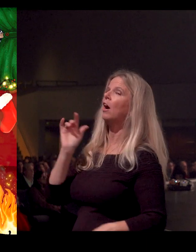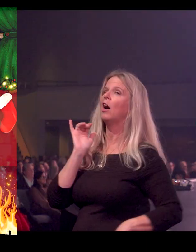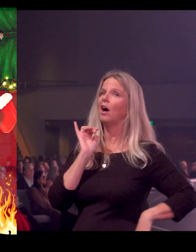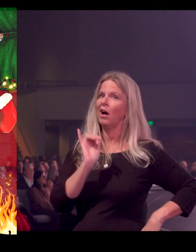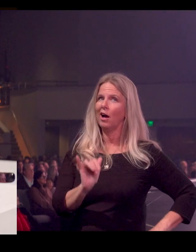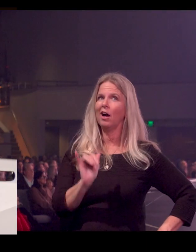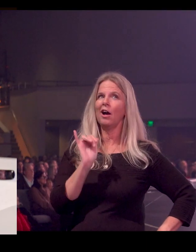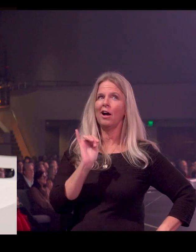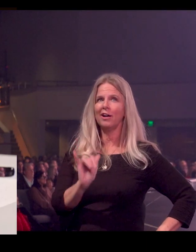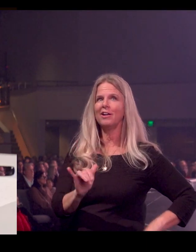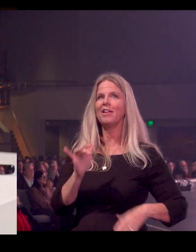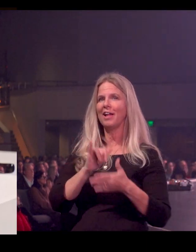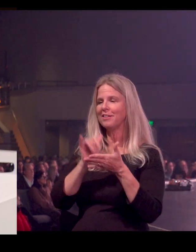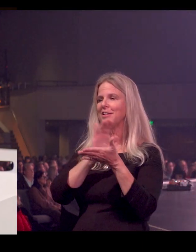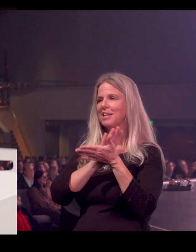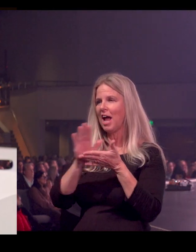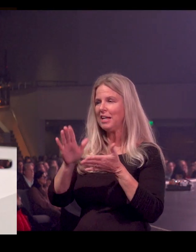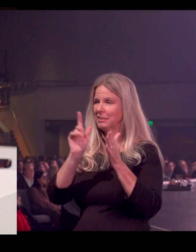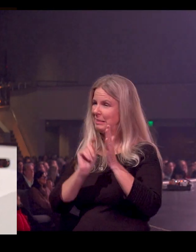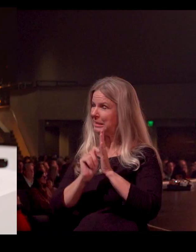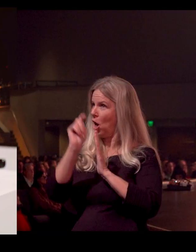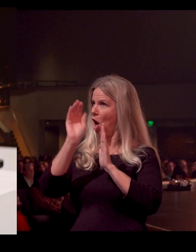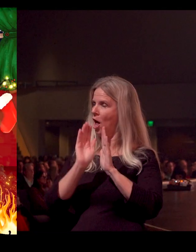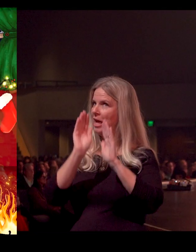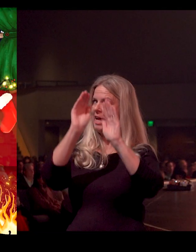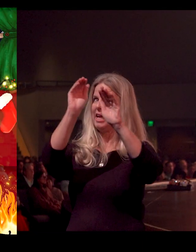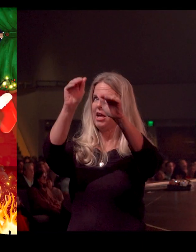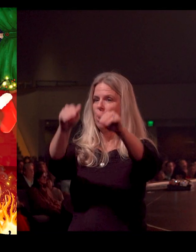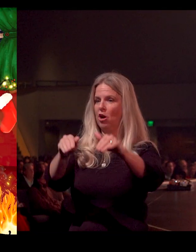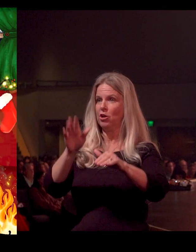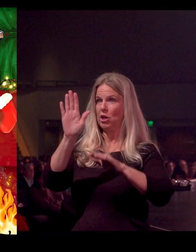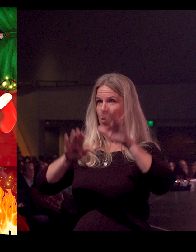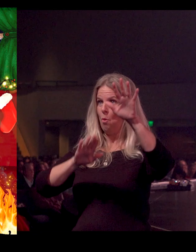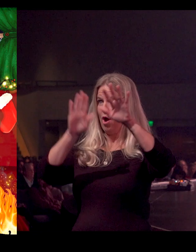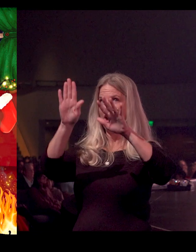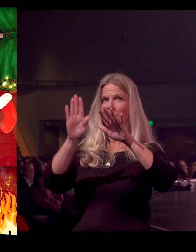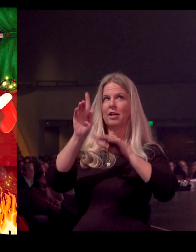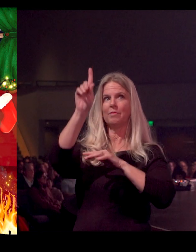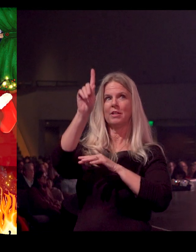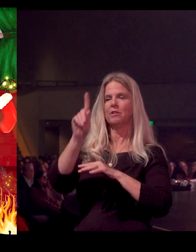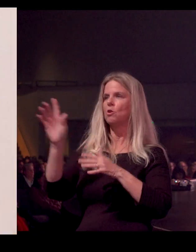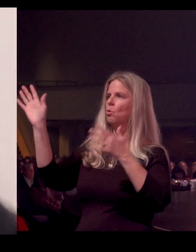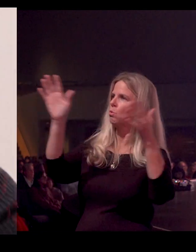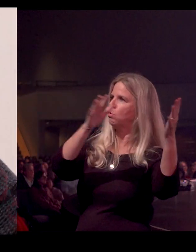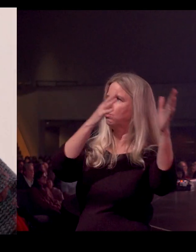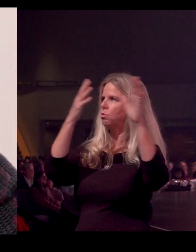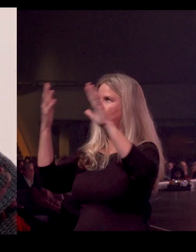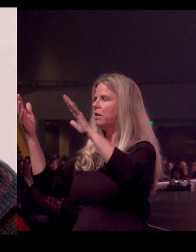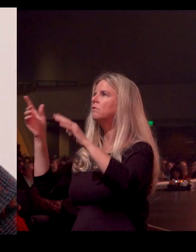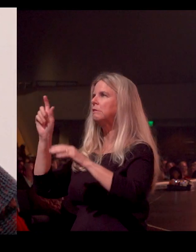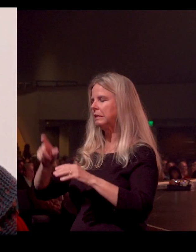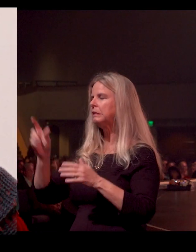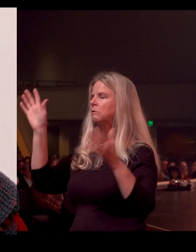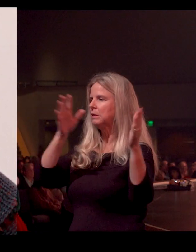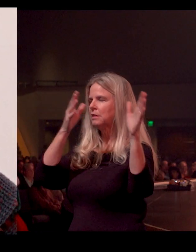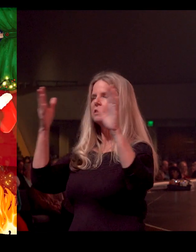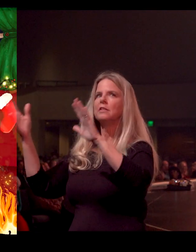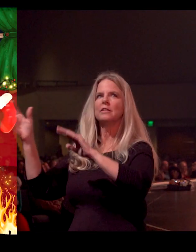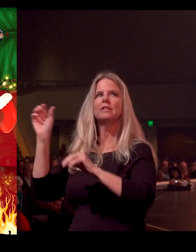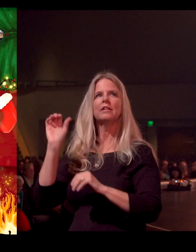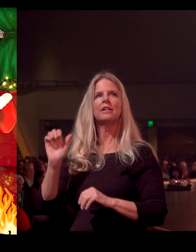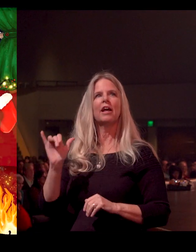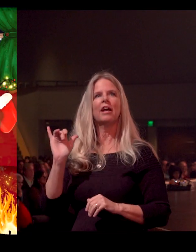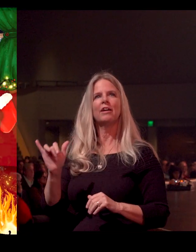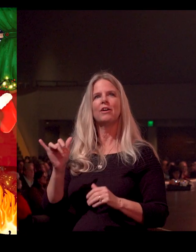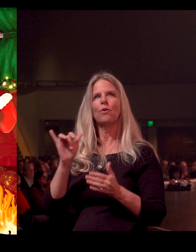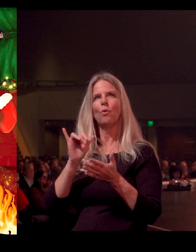hike that? Wind, you need wind. Whoa, was that a donkey? Oh, what are these? Cool. Yes,